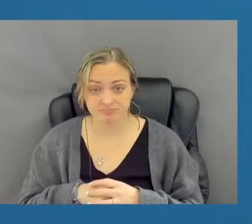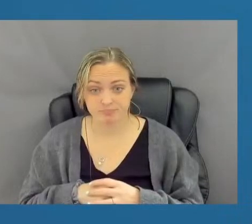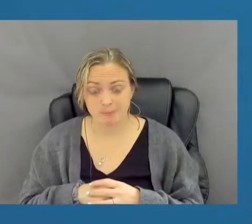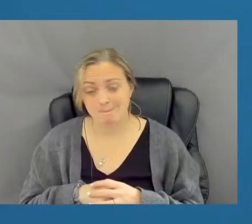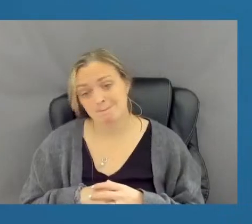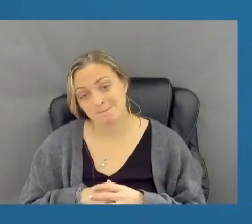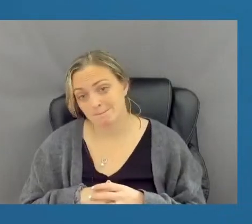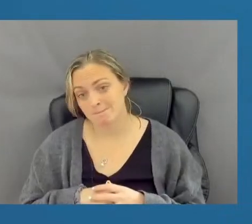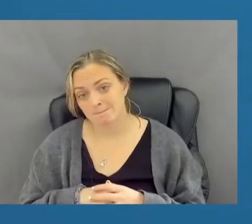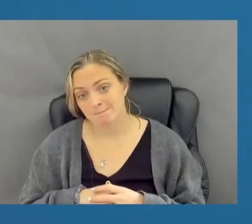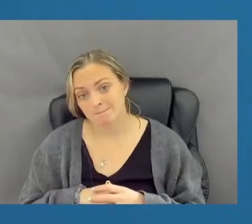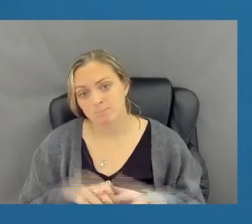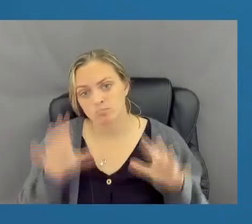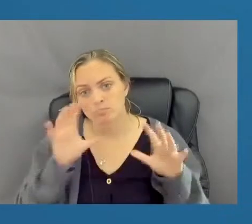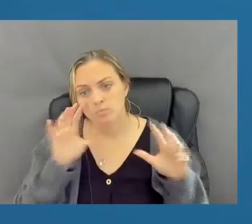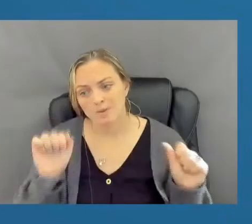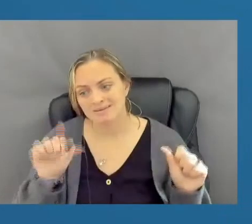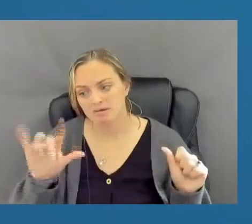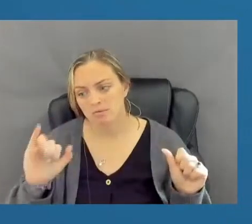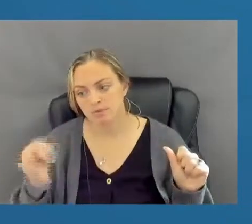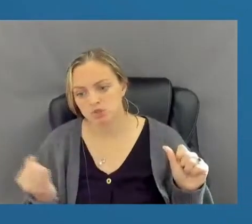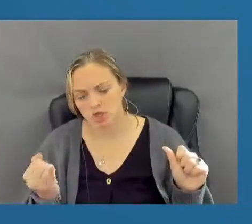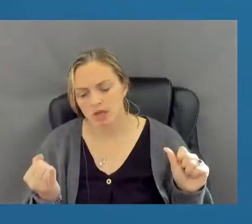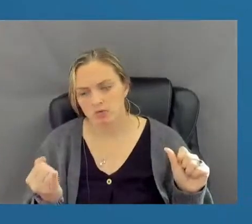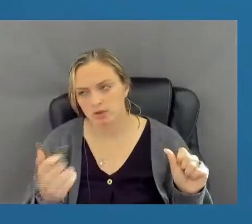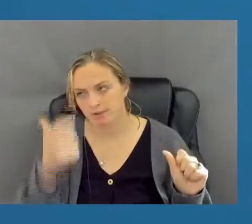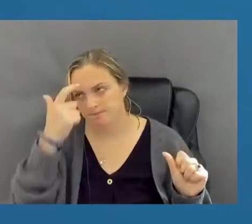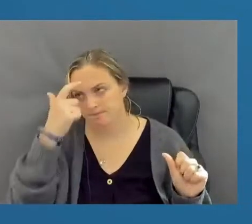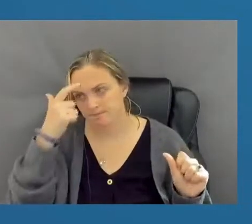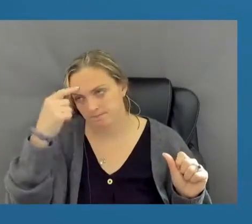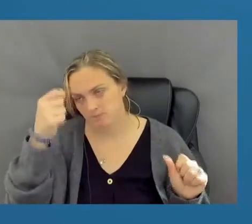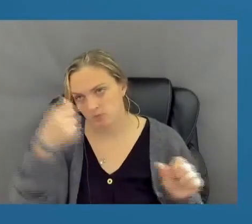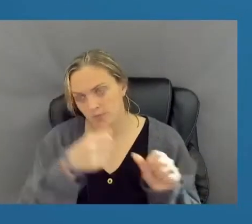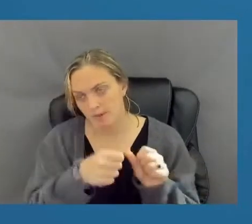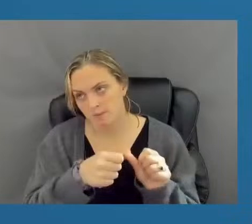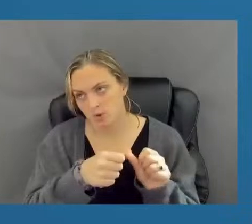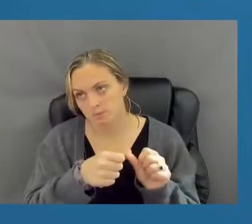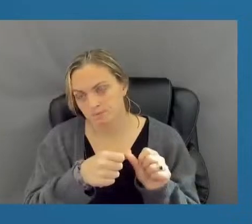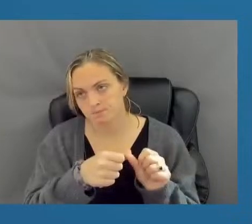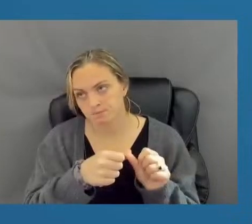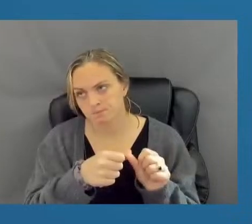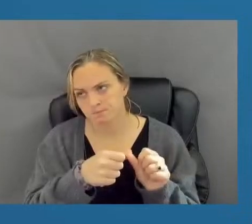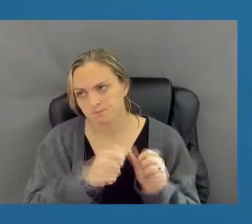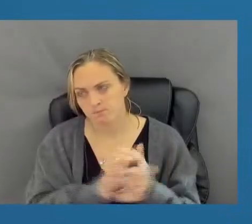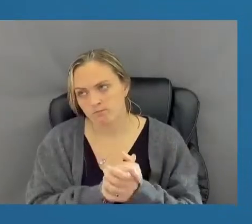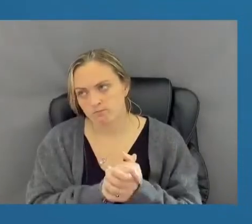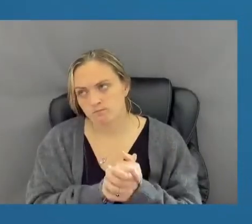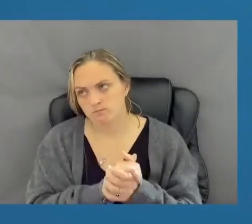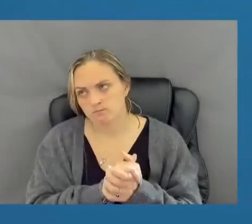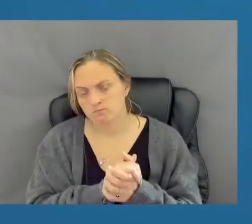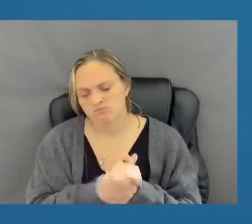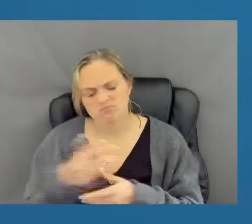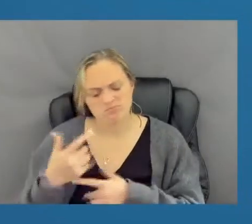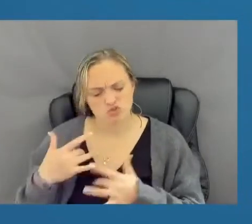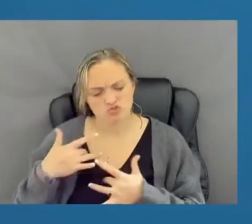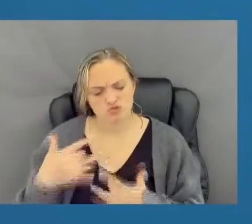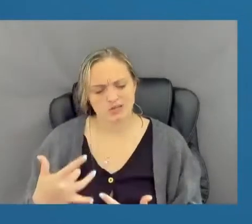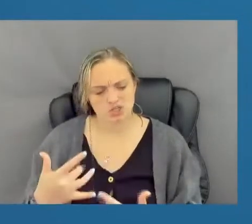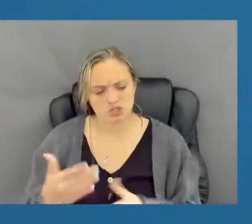You know, what President Johnson said stuck with me when I read this a few times. He said, there's a tradition we share.